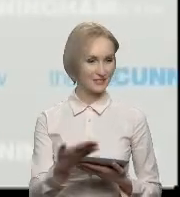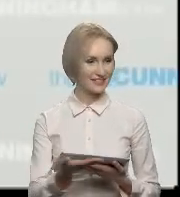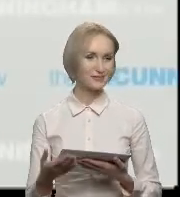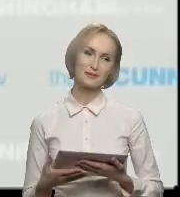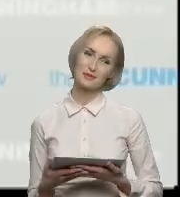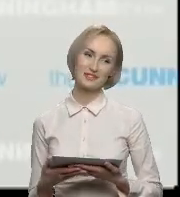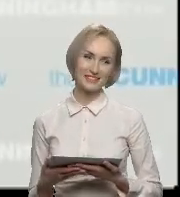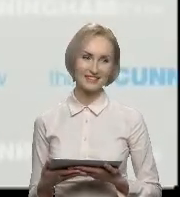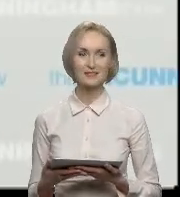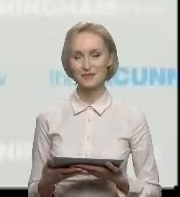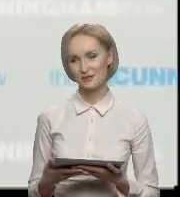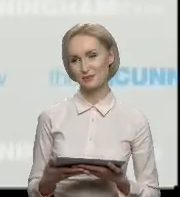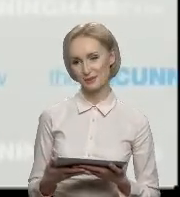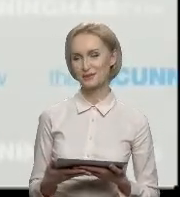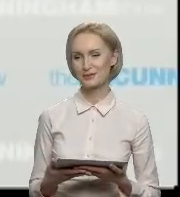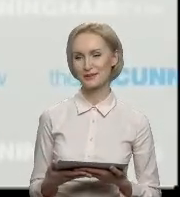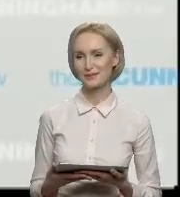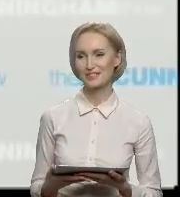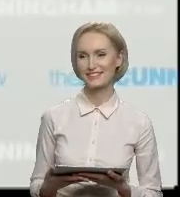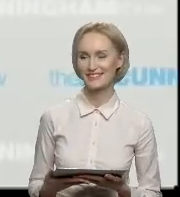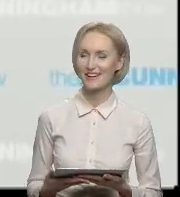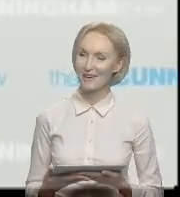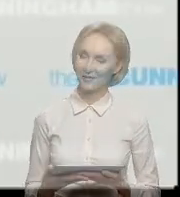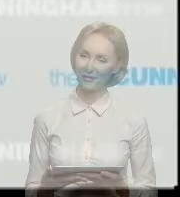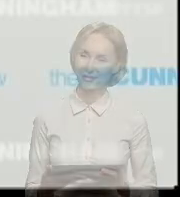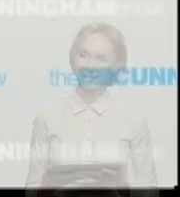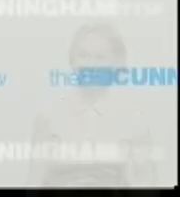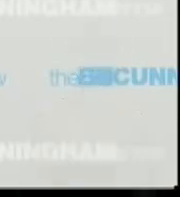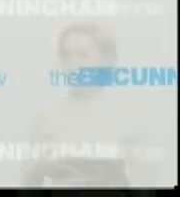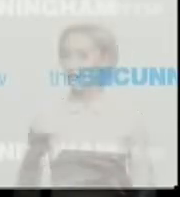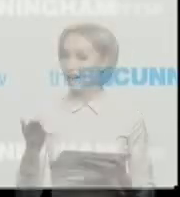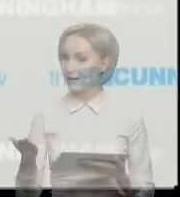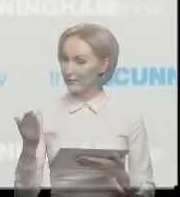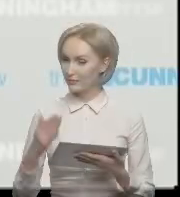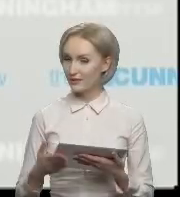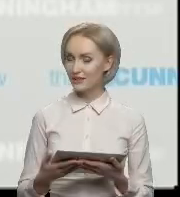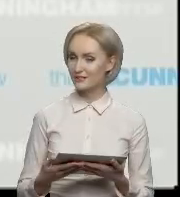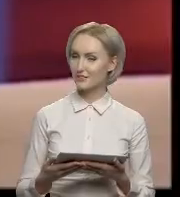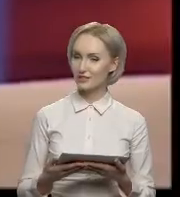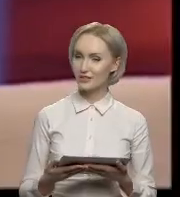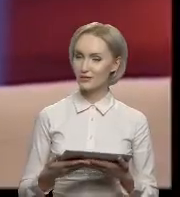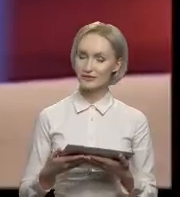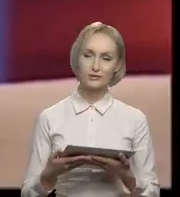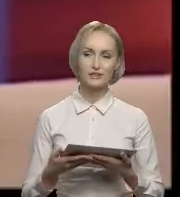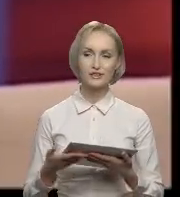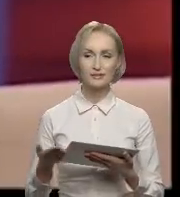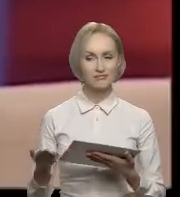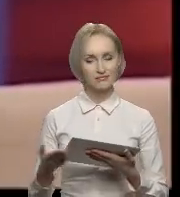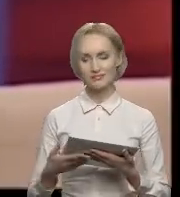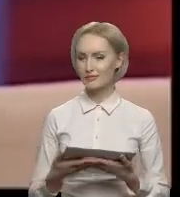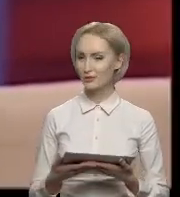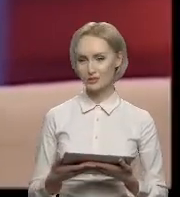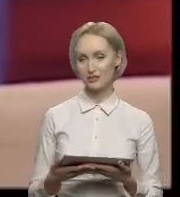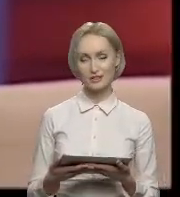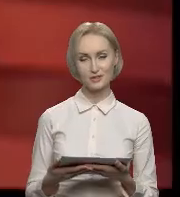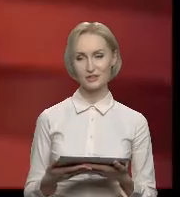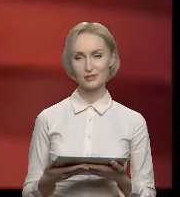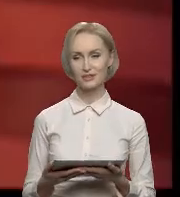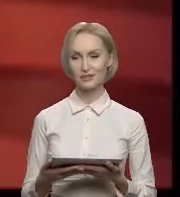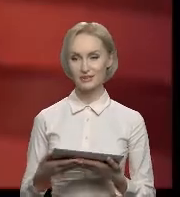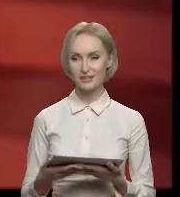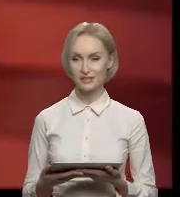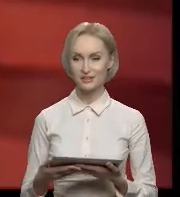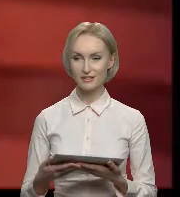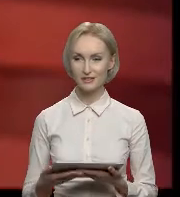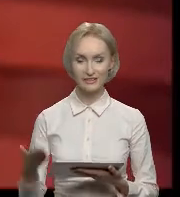that he does not want nothing to do with the baby. He relinquishes rights. Just don't want nothing to do with him. Just please give him up. Give him up. I